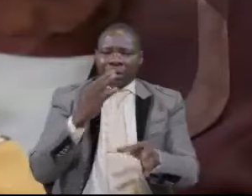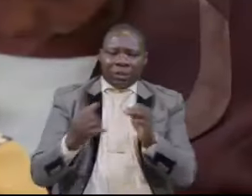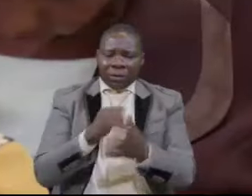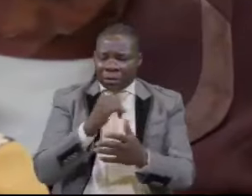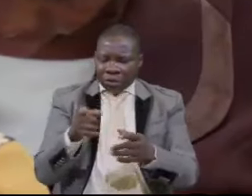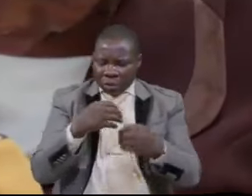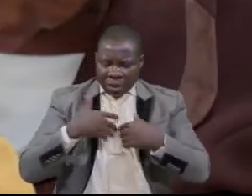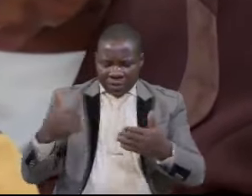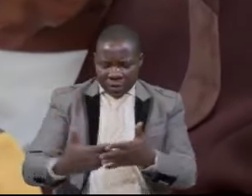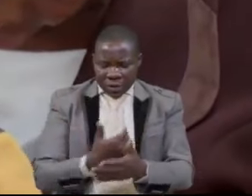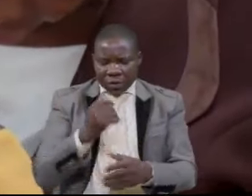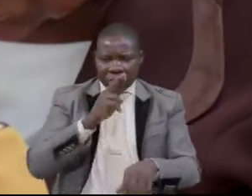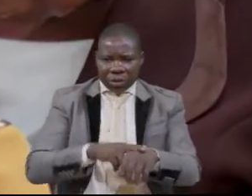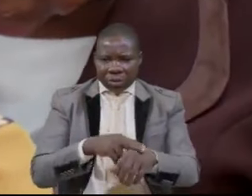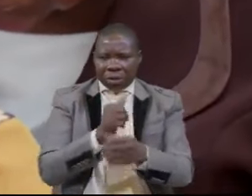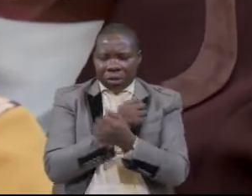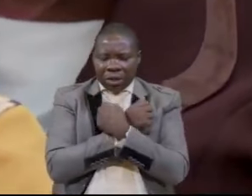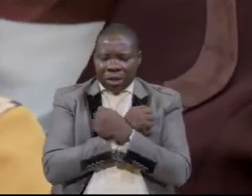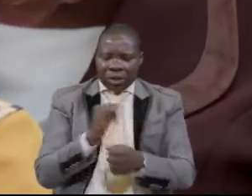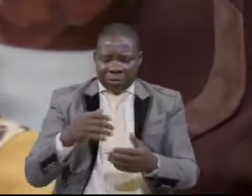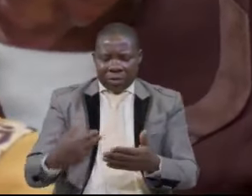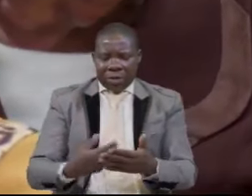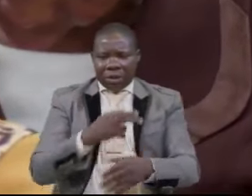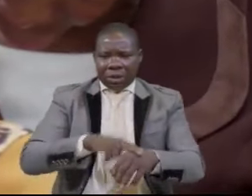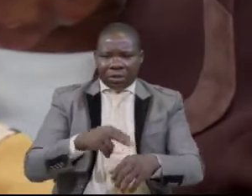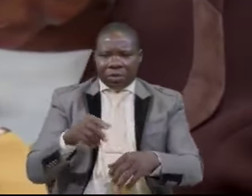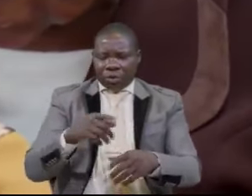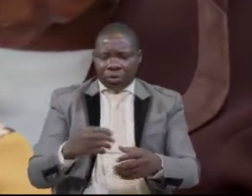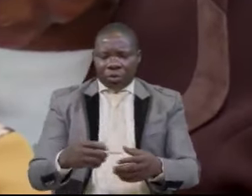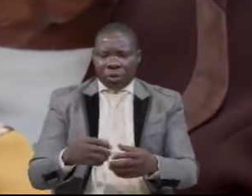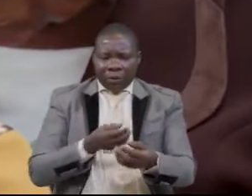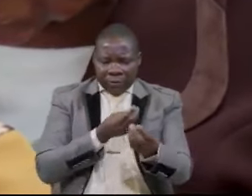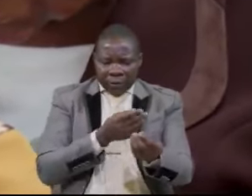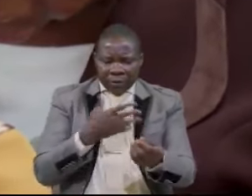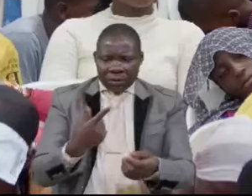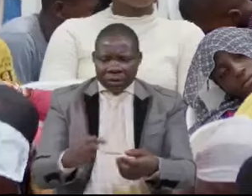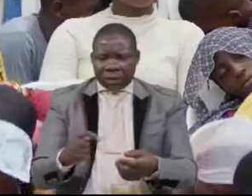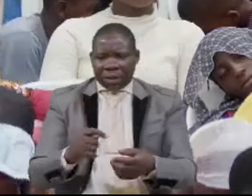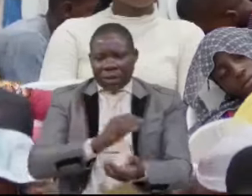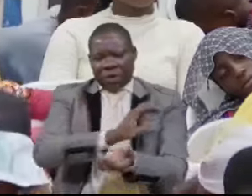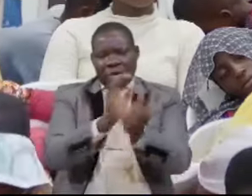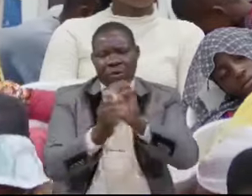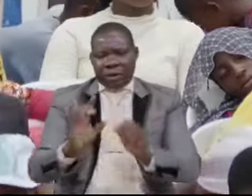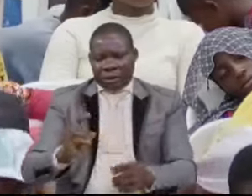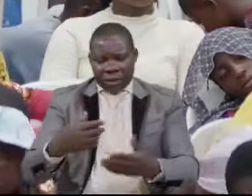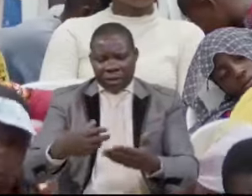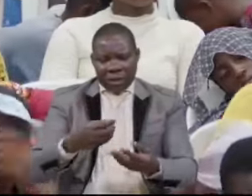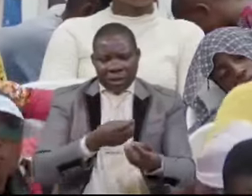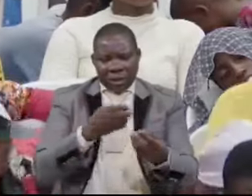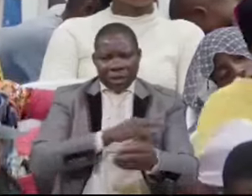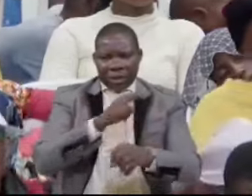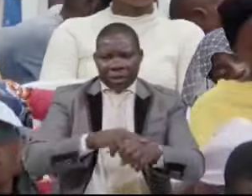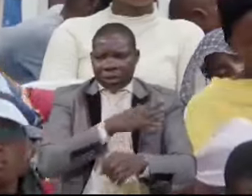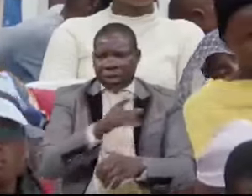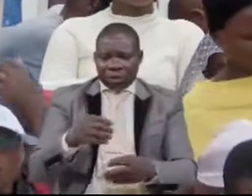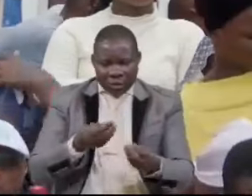nature, if there is a Christ-like nature, if there is a converted nature, and you nurture that new nature